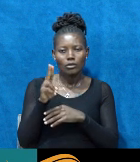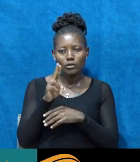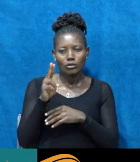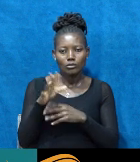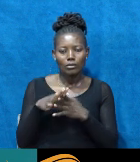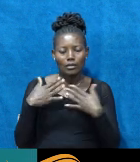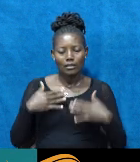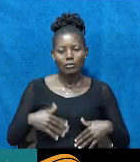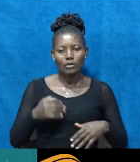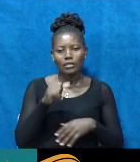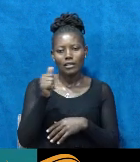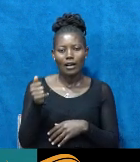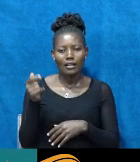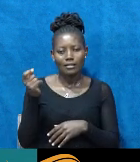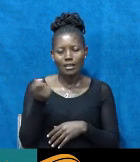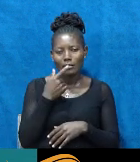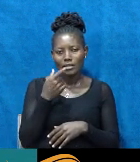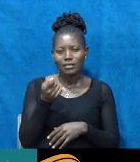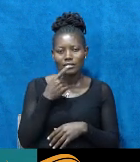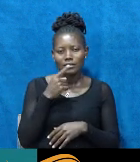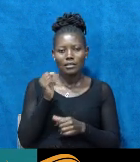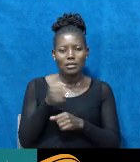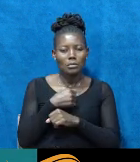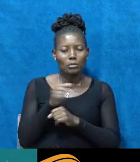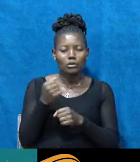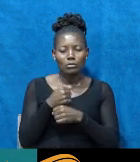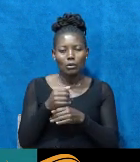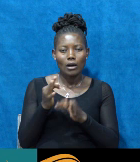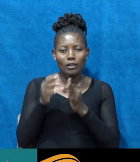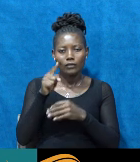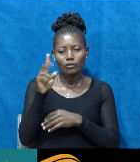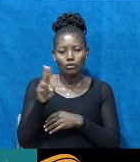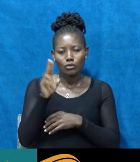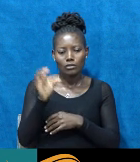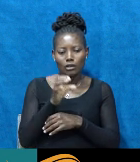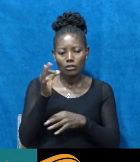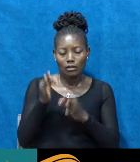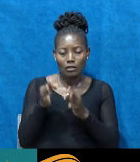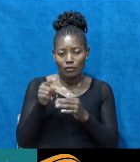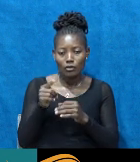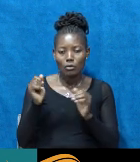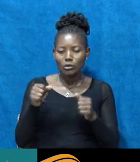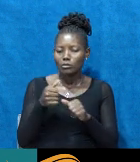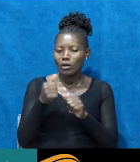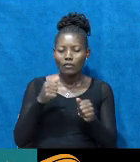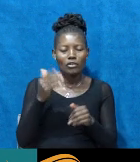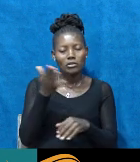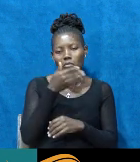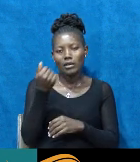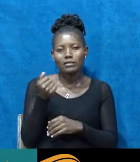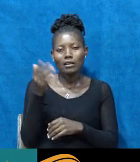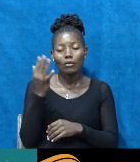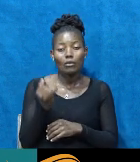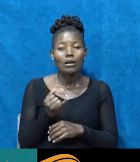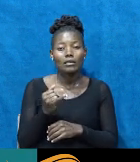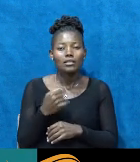even hand in hand with alcohol. So if one can steer clear of it, the better, because it will only